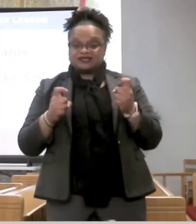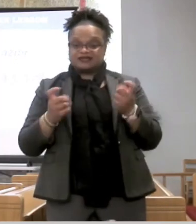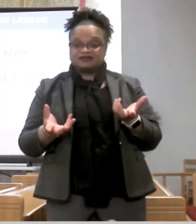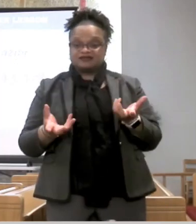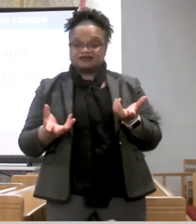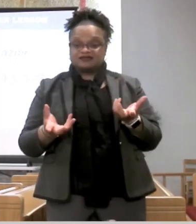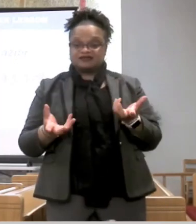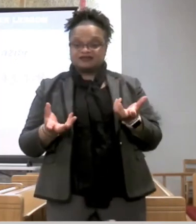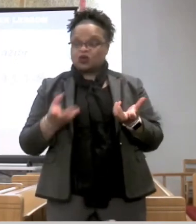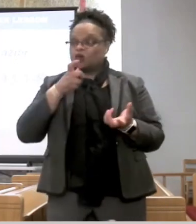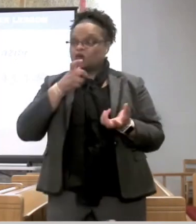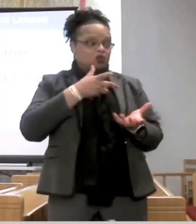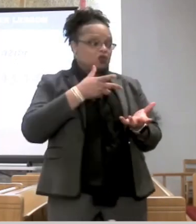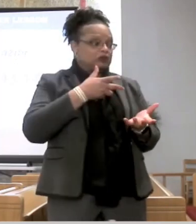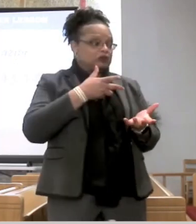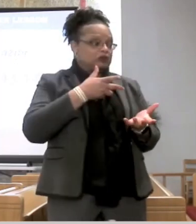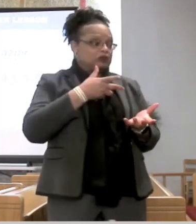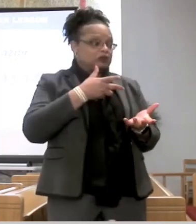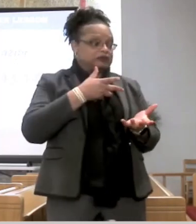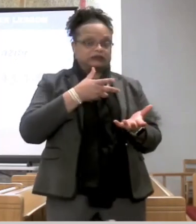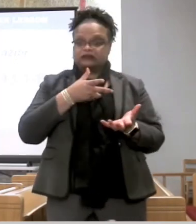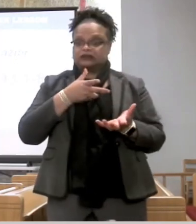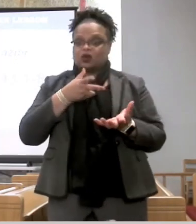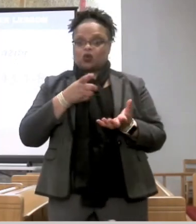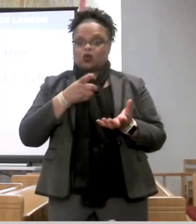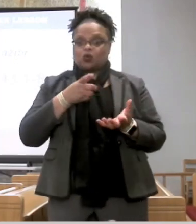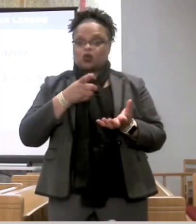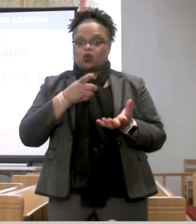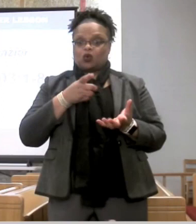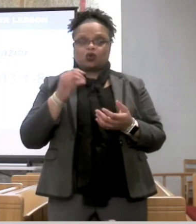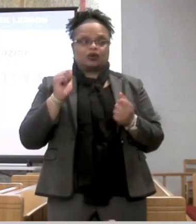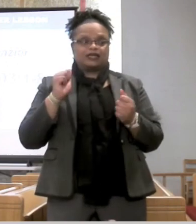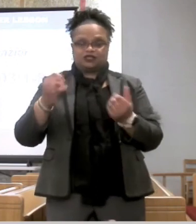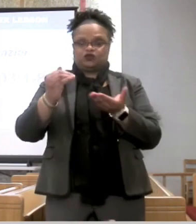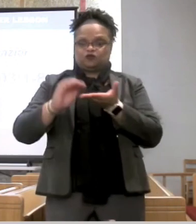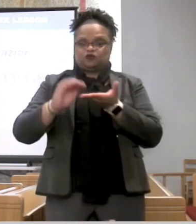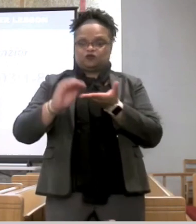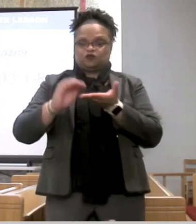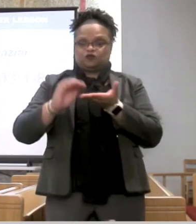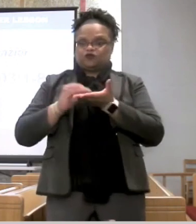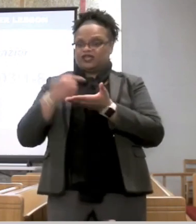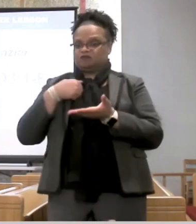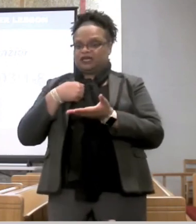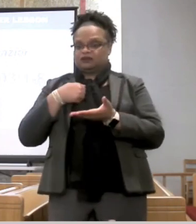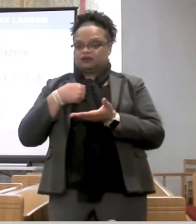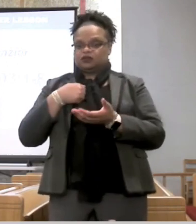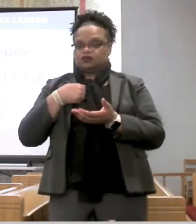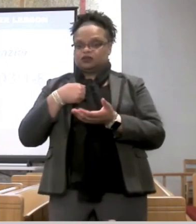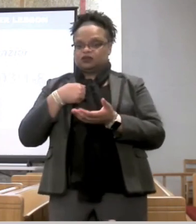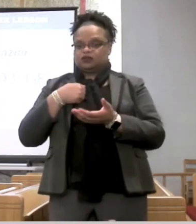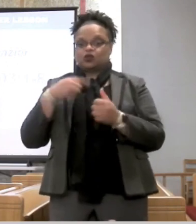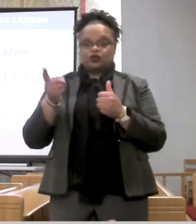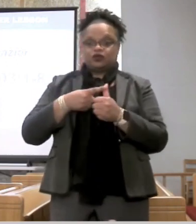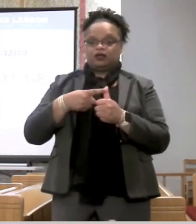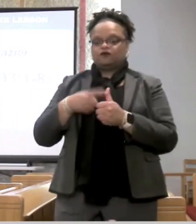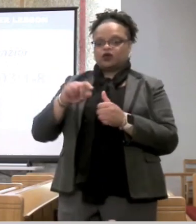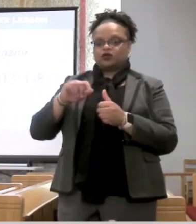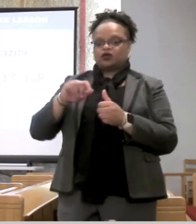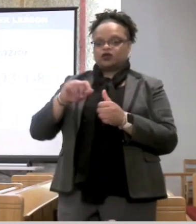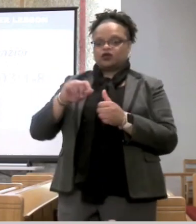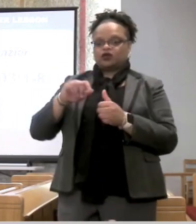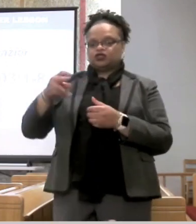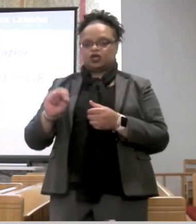I sin, who should I seek to receive forgiveness from? And the answer is clear in 1 John 3-4, which reads, whosoever committed